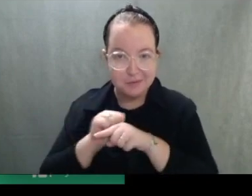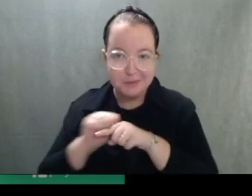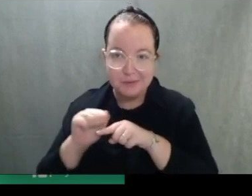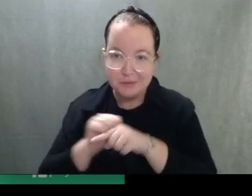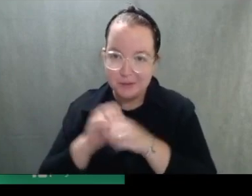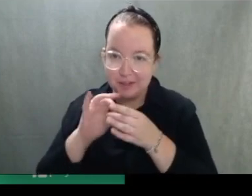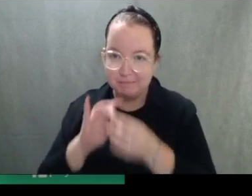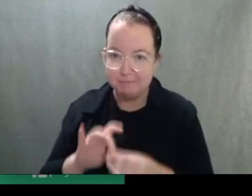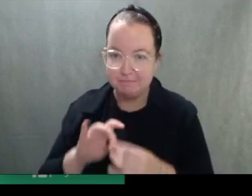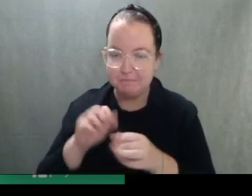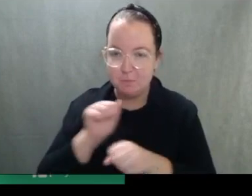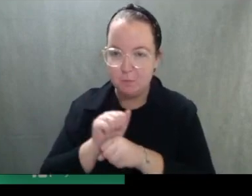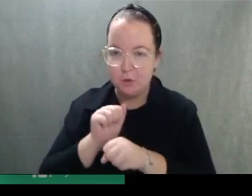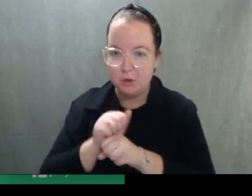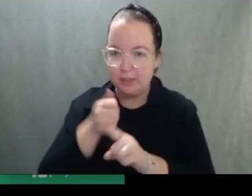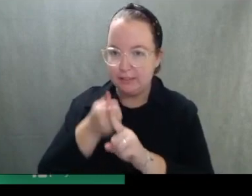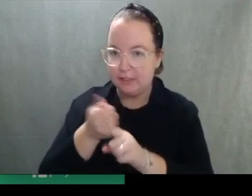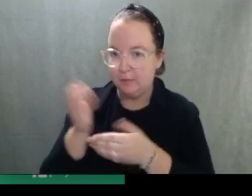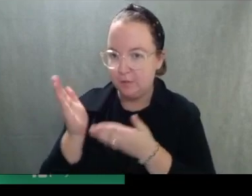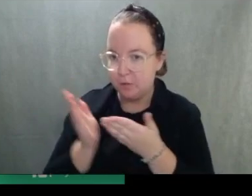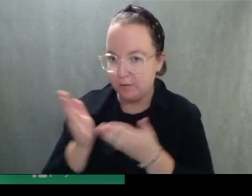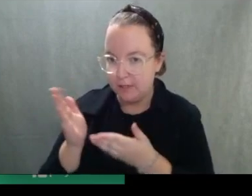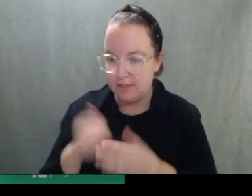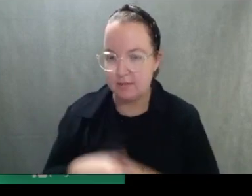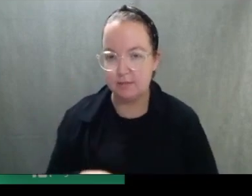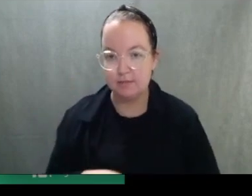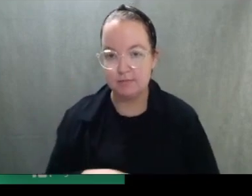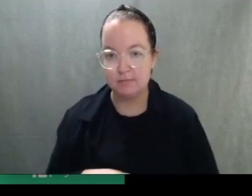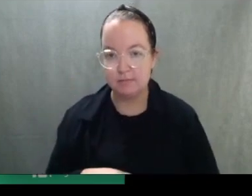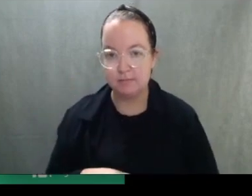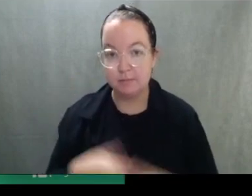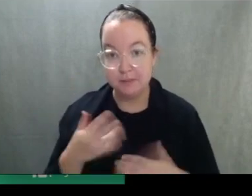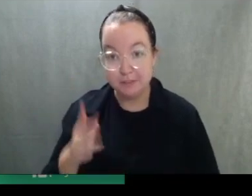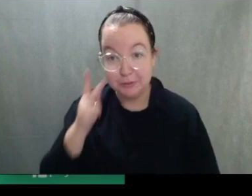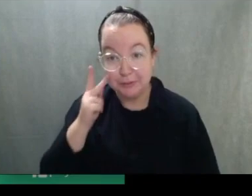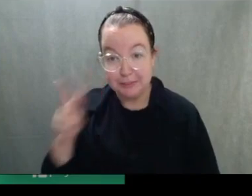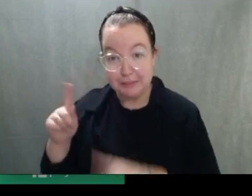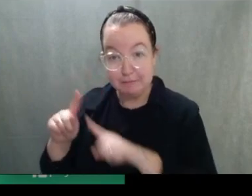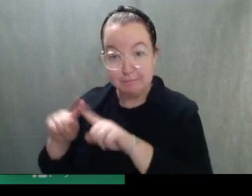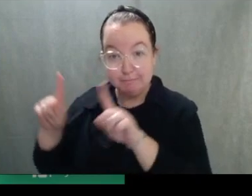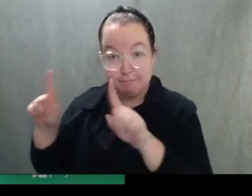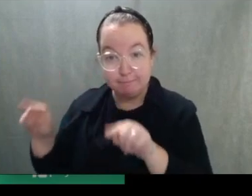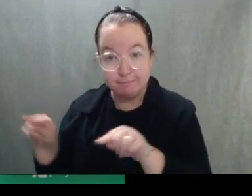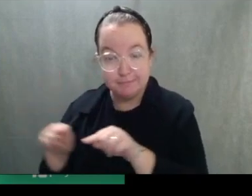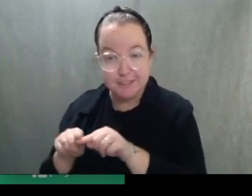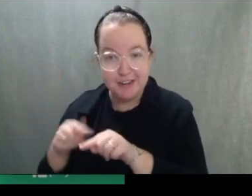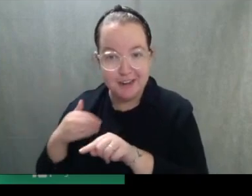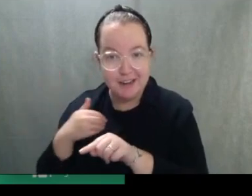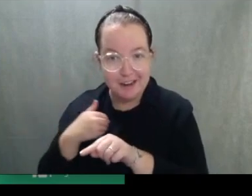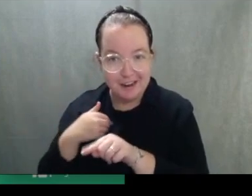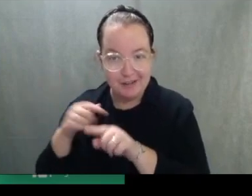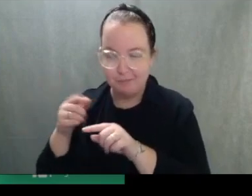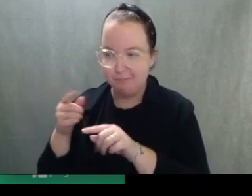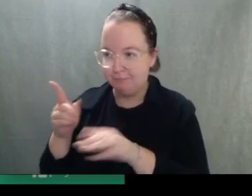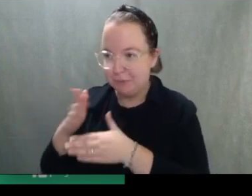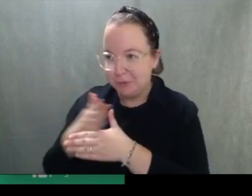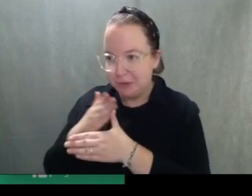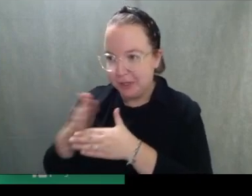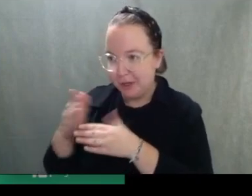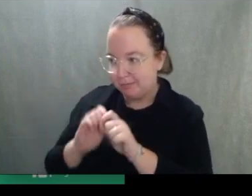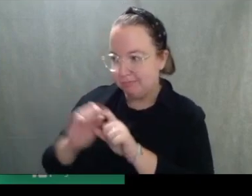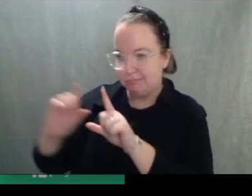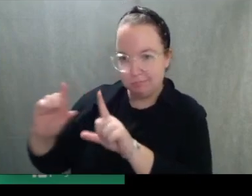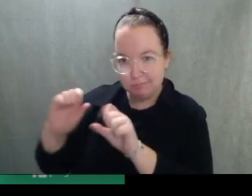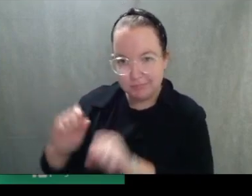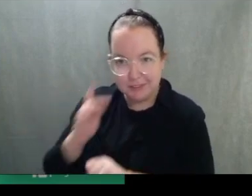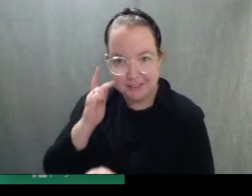get started, everybody should be able to see my screen. It says it's go time. Welcome to PayCom's employee